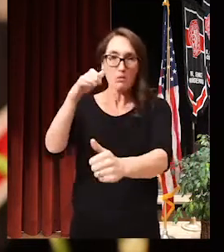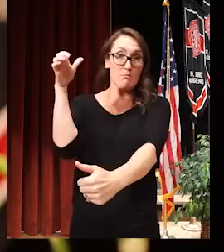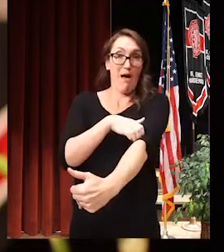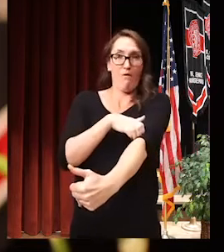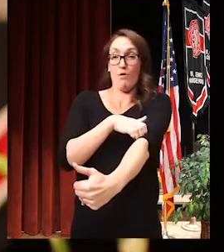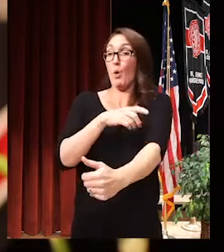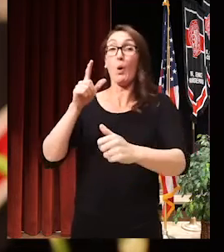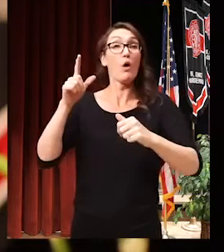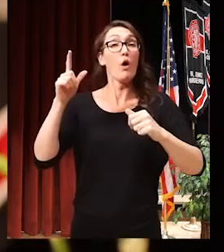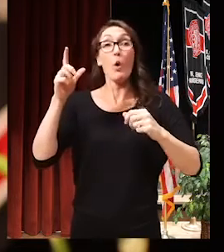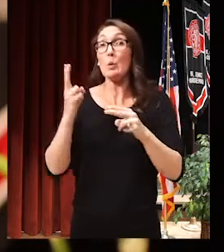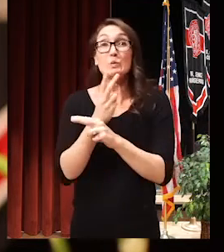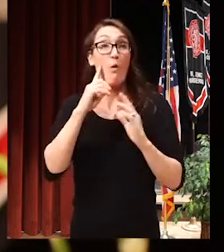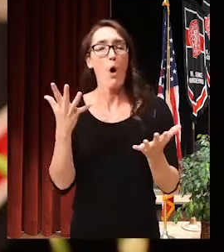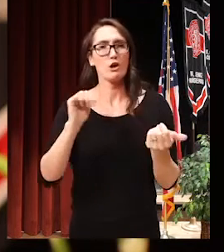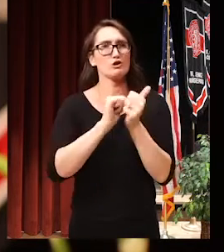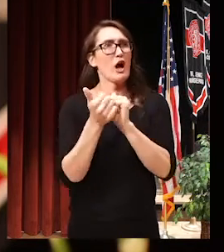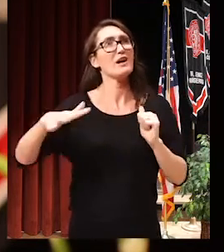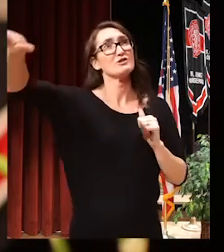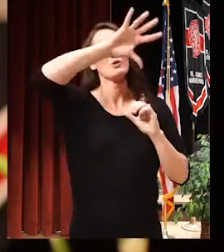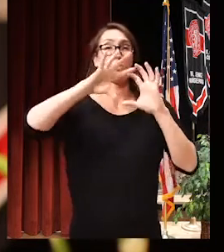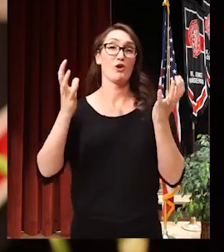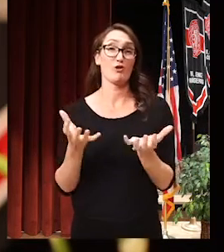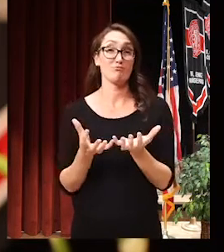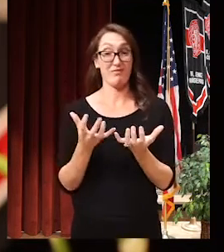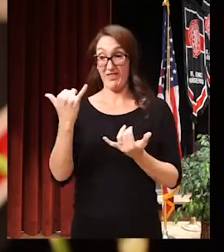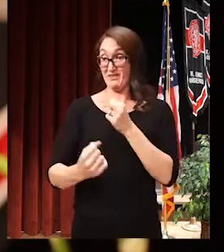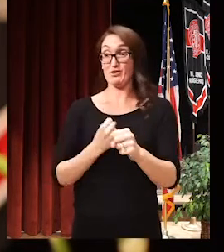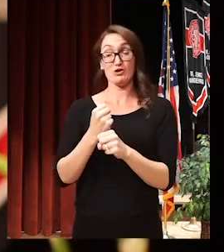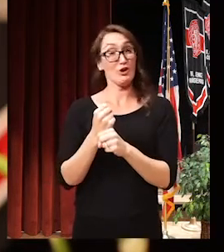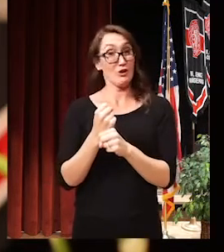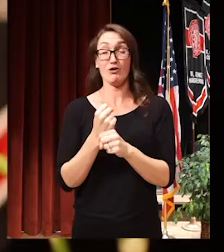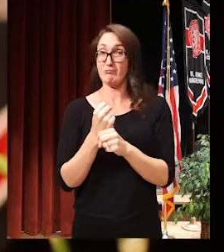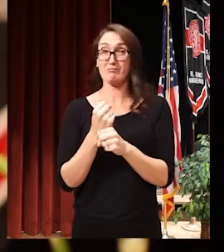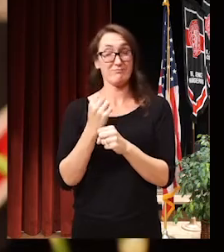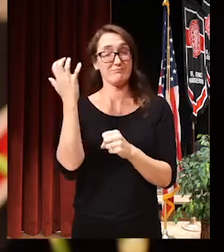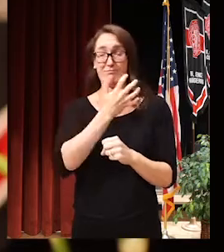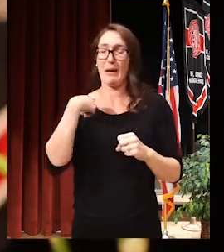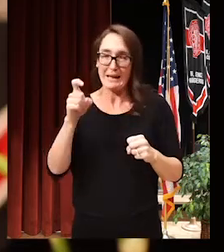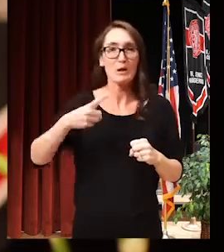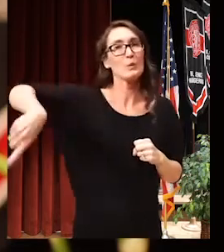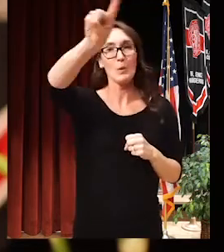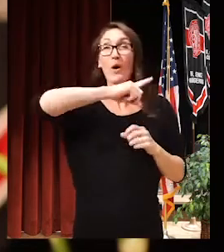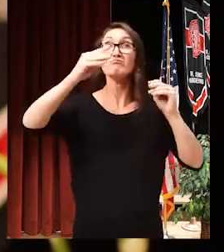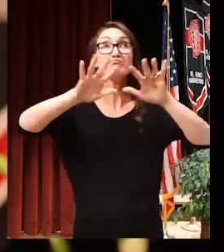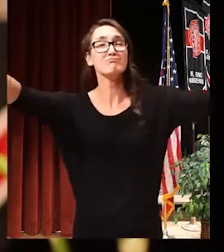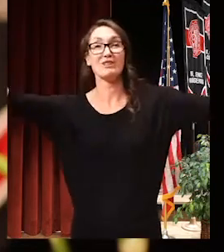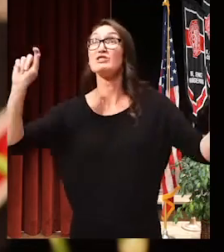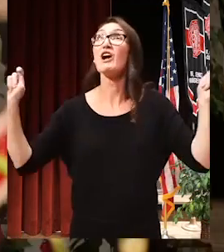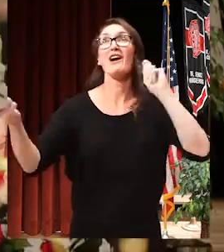change the world. This year, more than ever, we need you to go out and change the world.